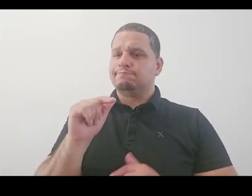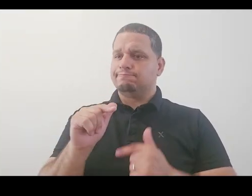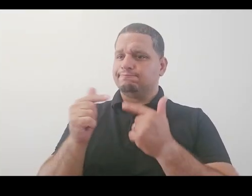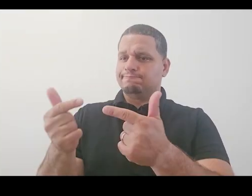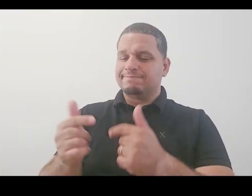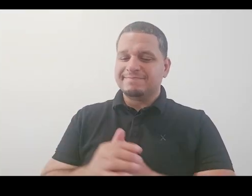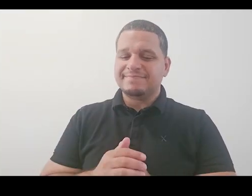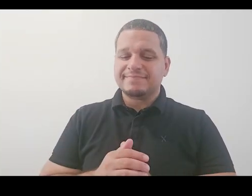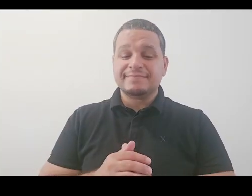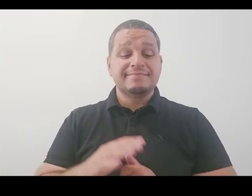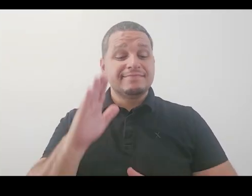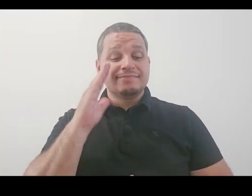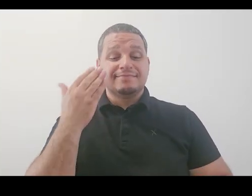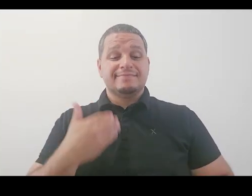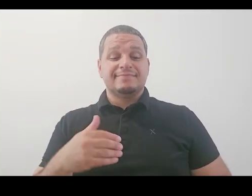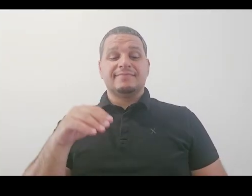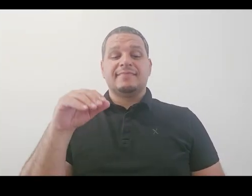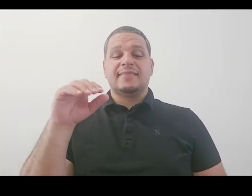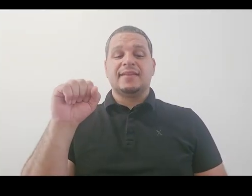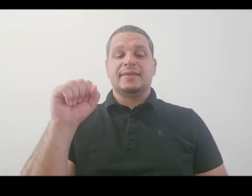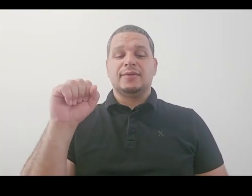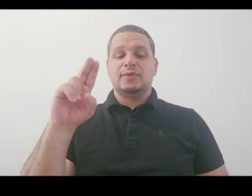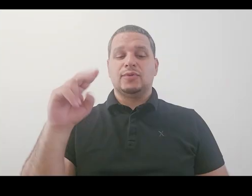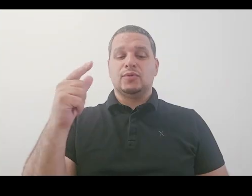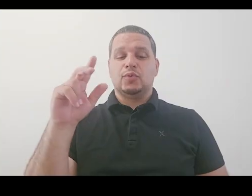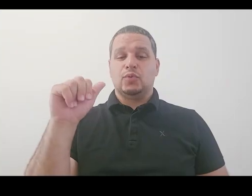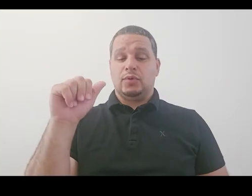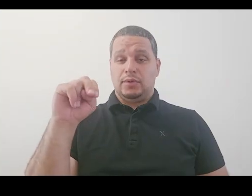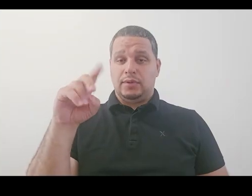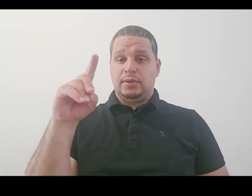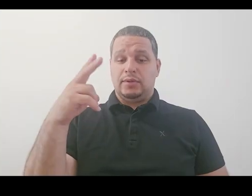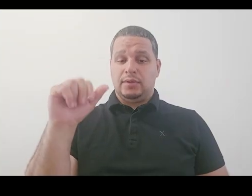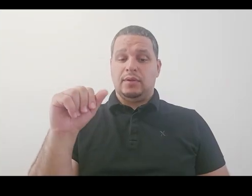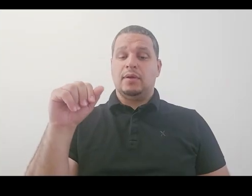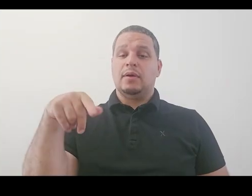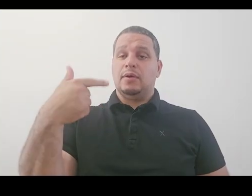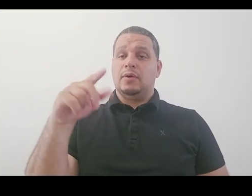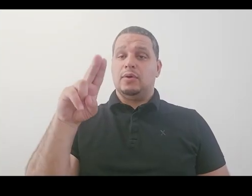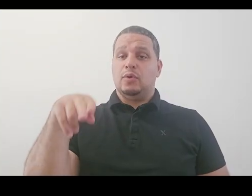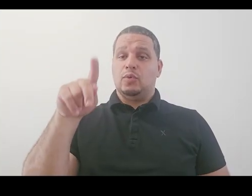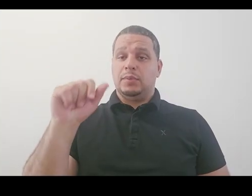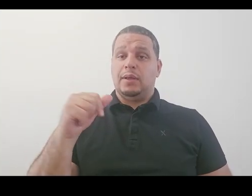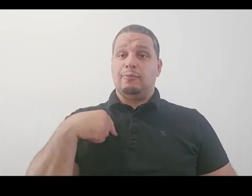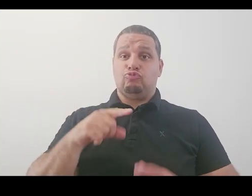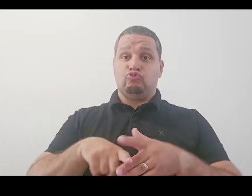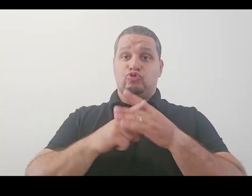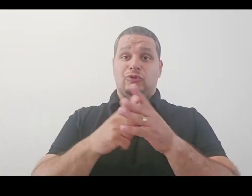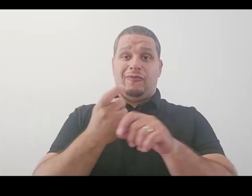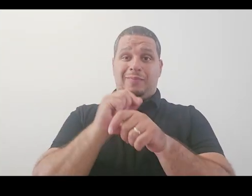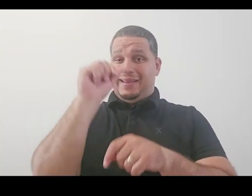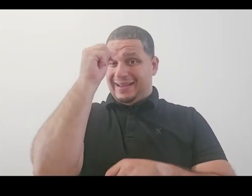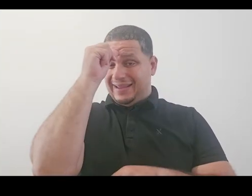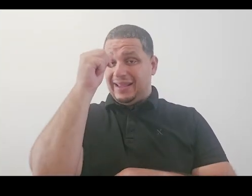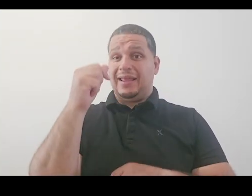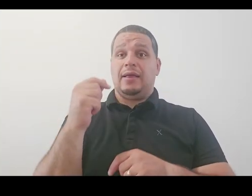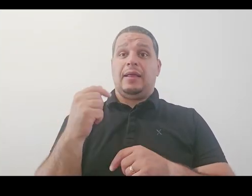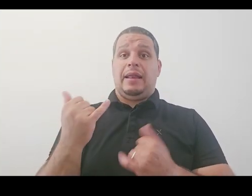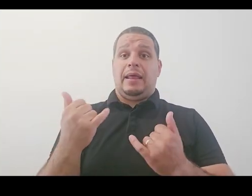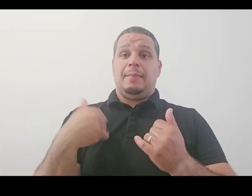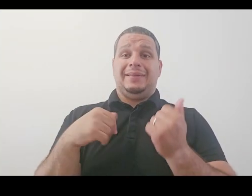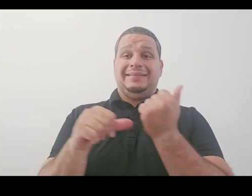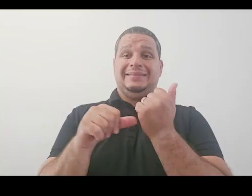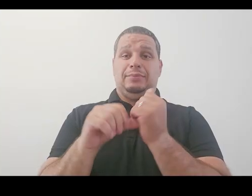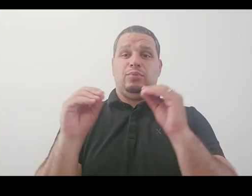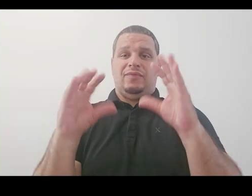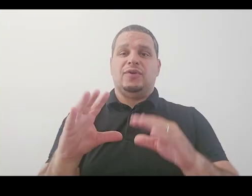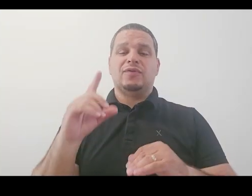think you're next. So hi everyone, this is Sugandha Gupta here. I'm originally from India and currently I'm the Assistant